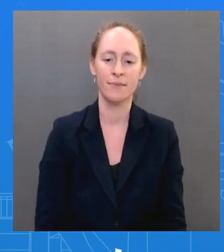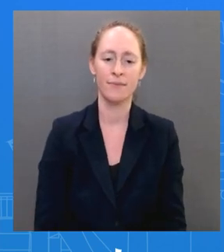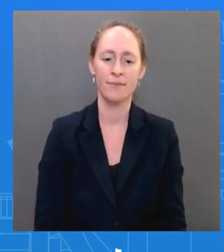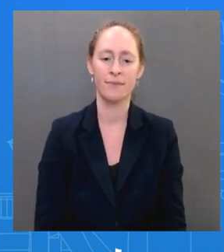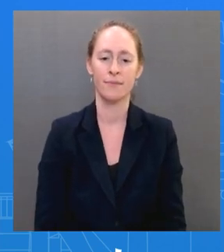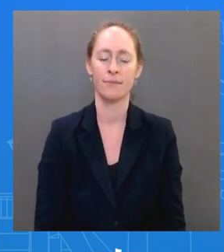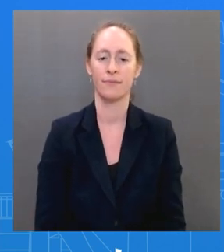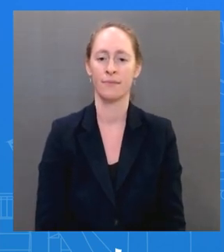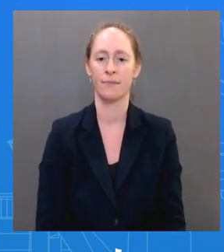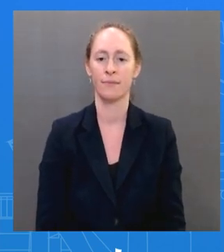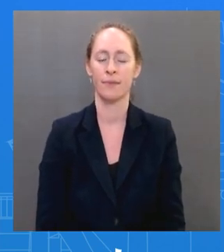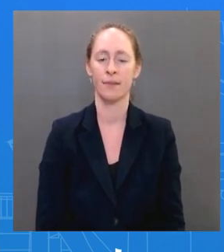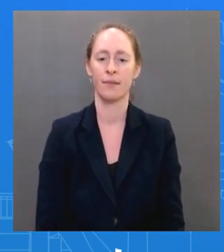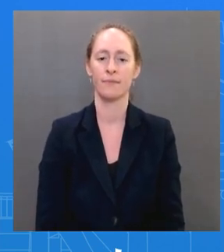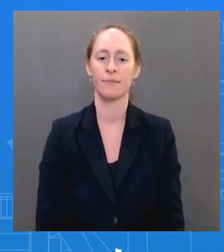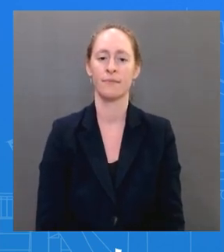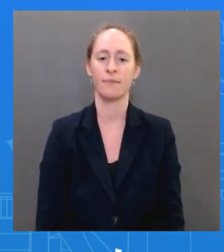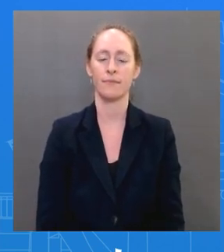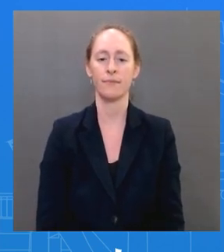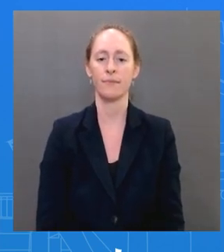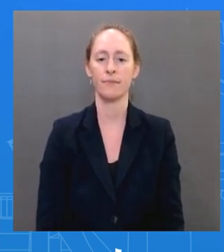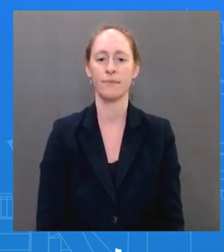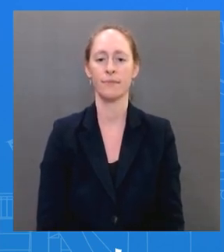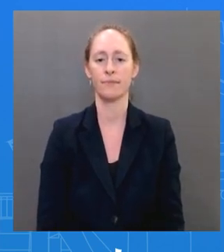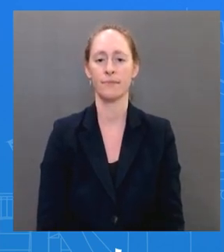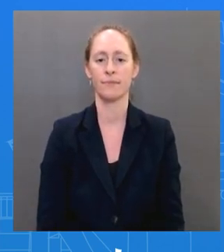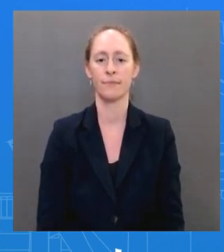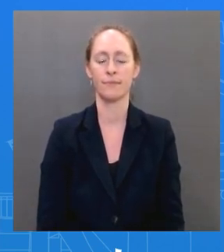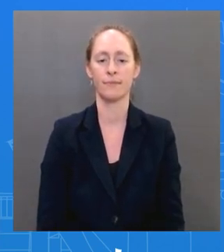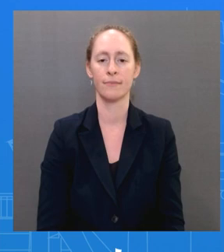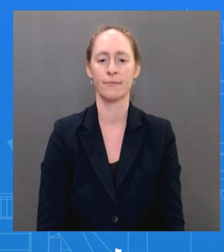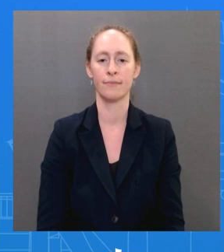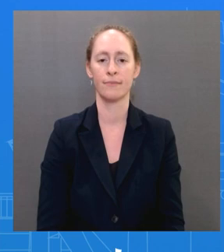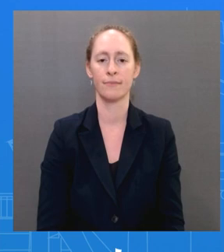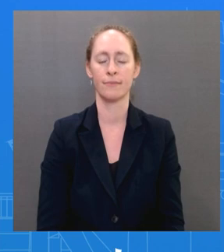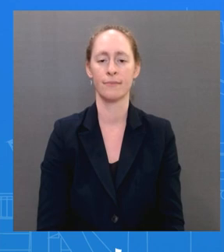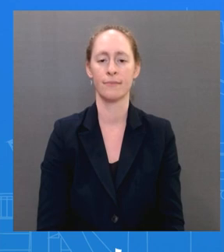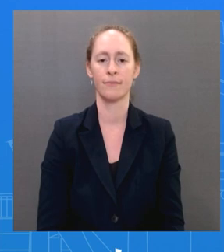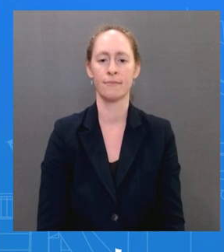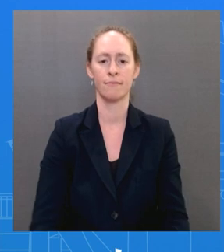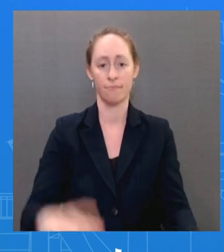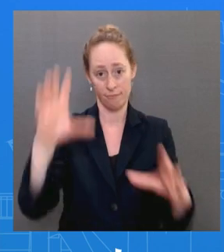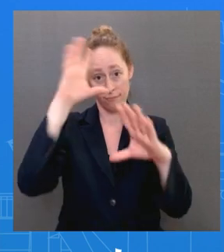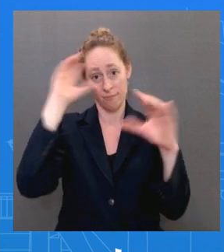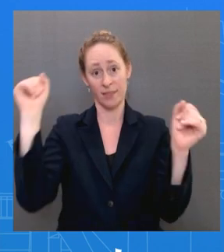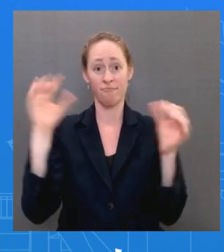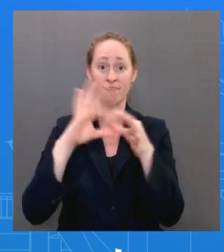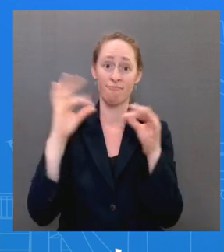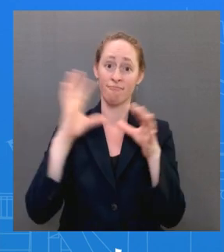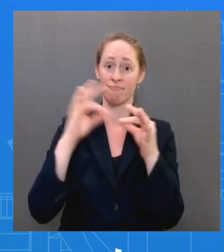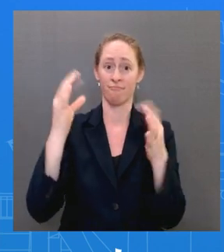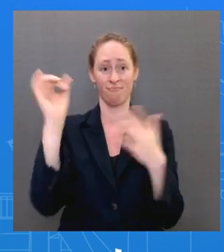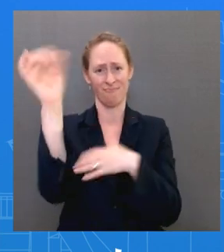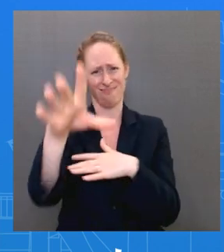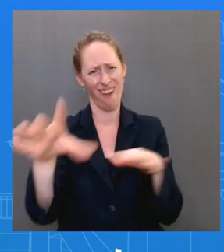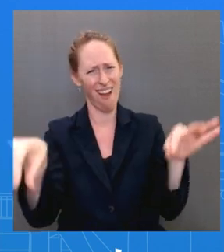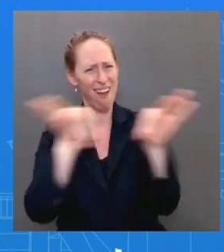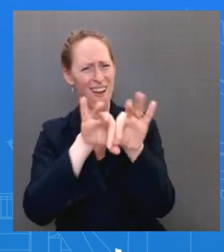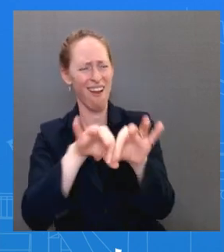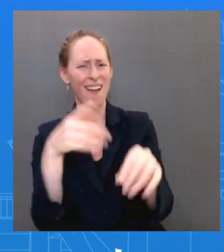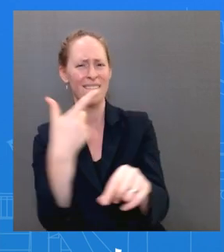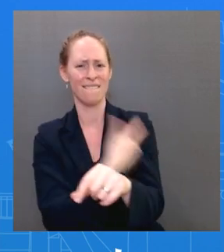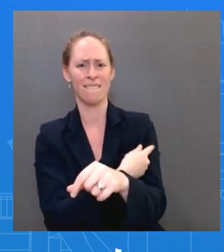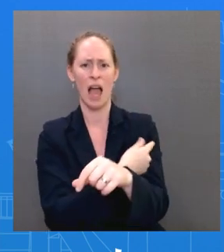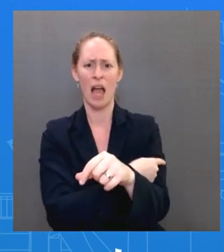from the president being get vaccinated at this time. But you also mentioned just how extremely contagious this variant is. So why not do